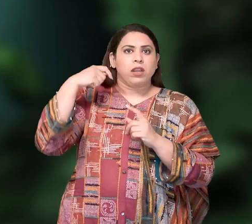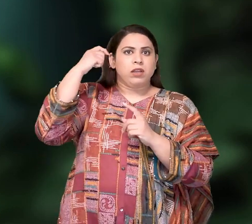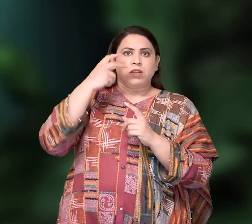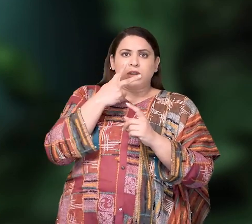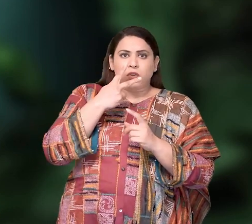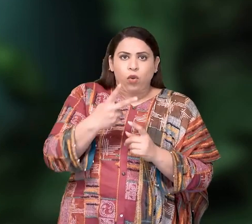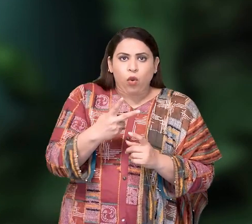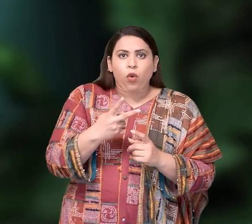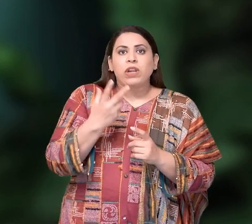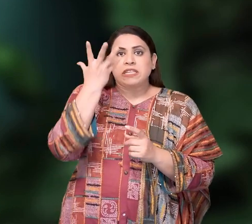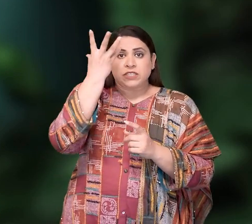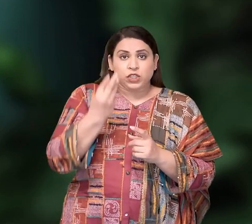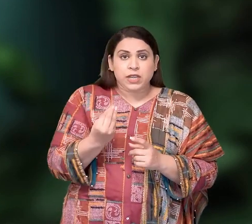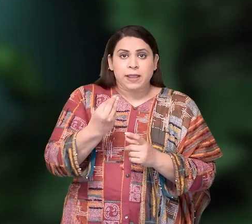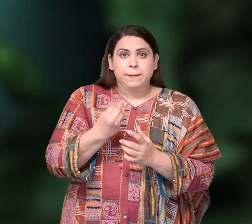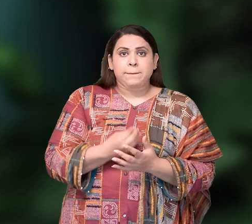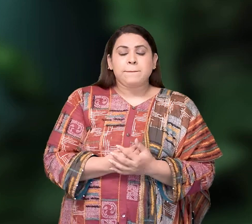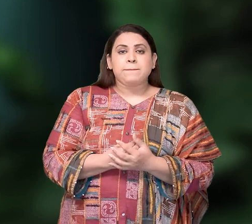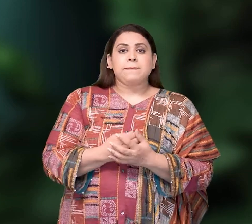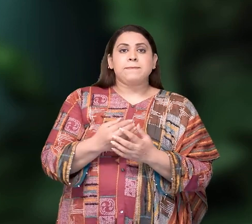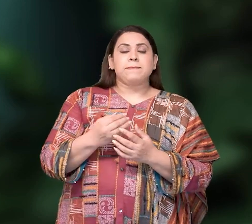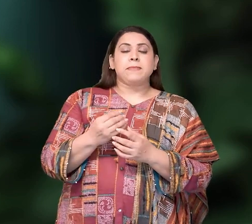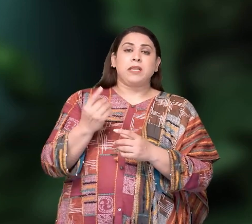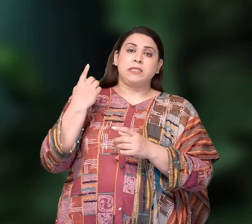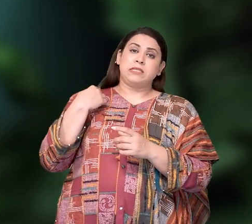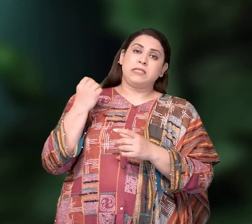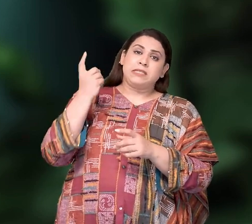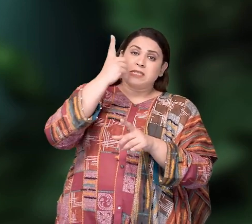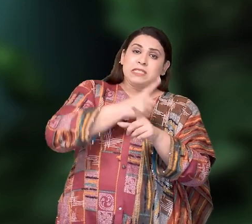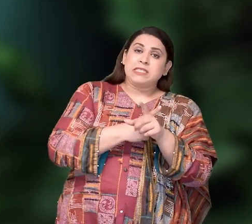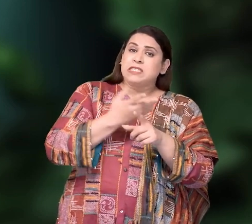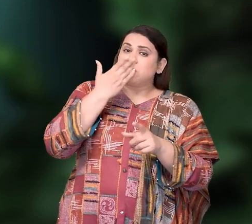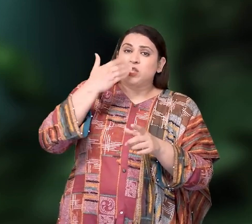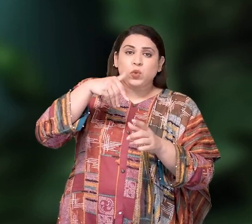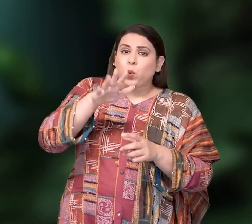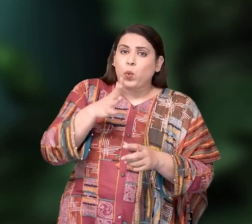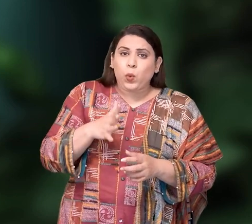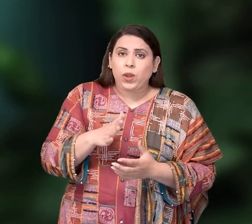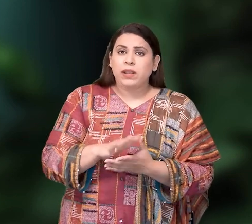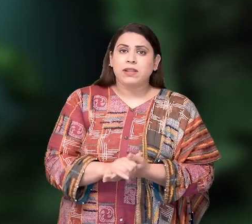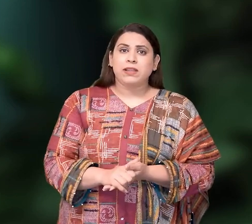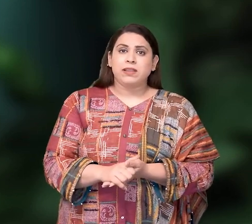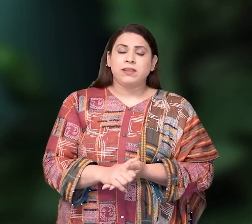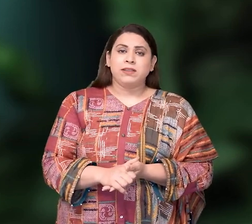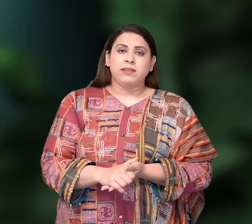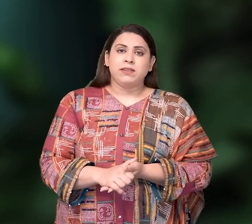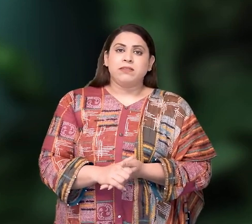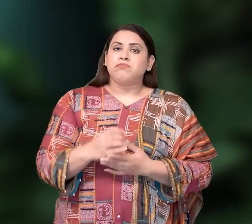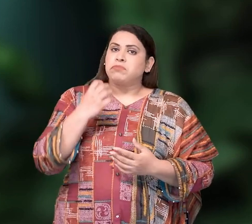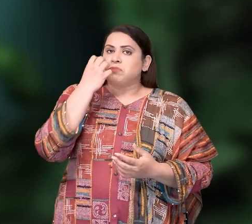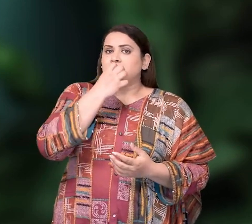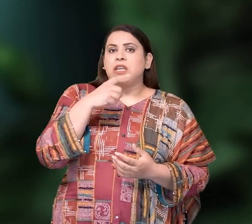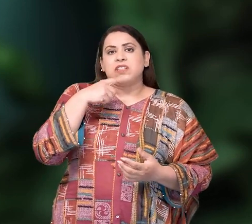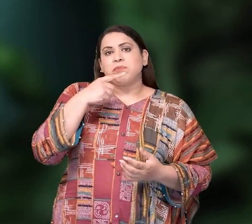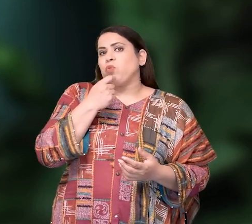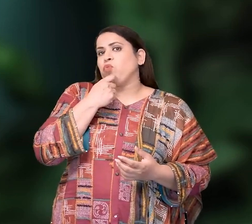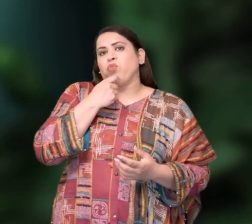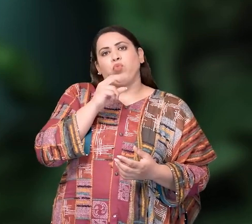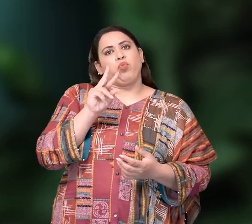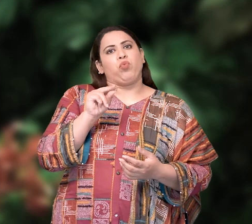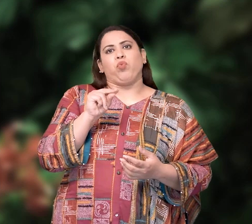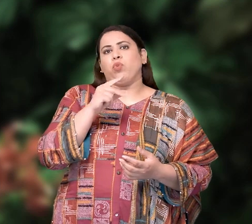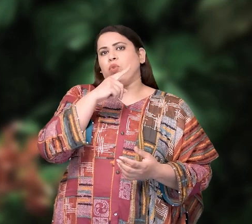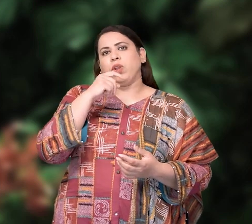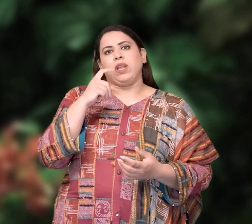in the evening, since they had no school to go to, we taught them to speak Urdu and